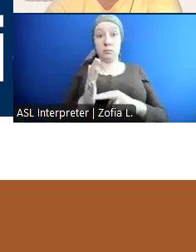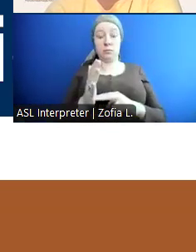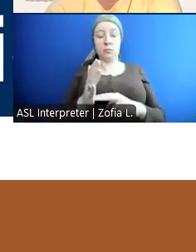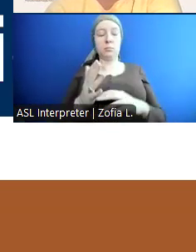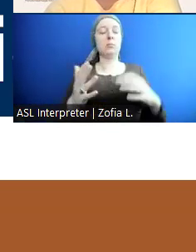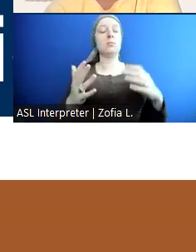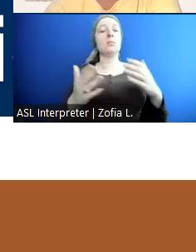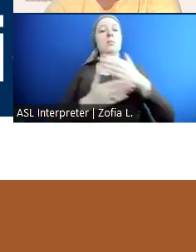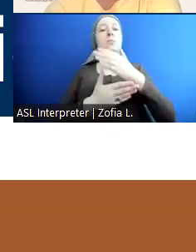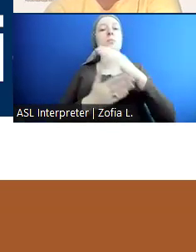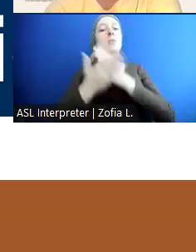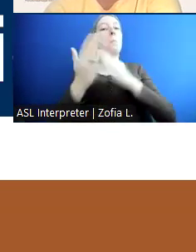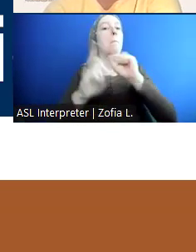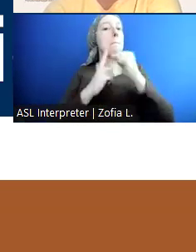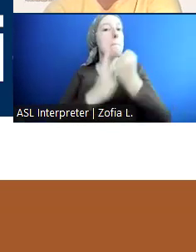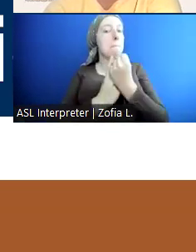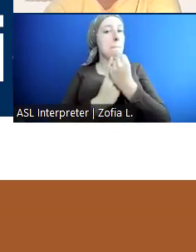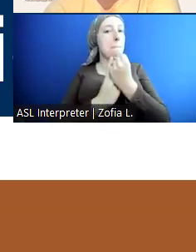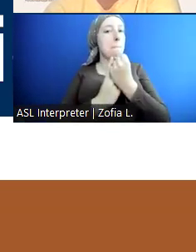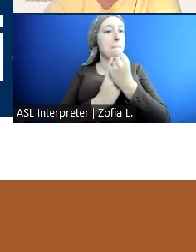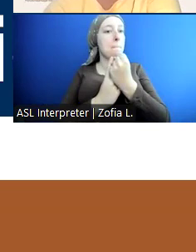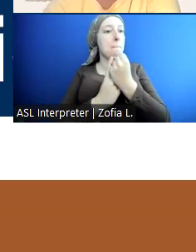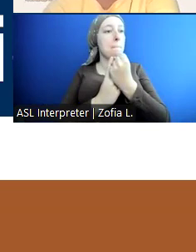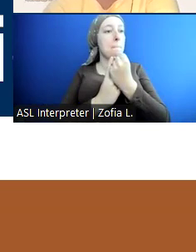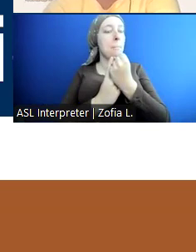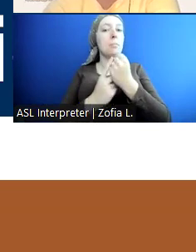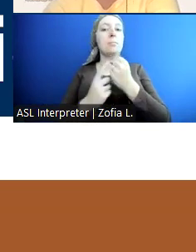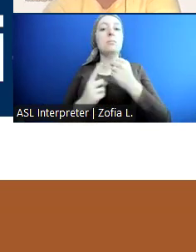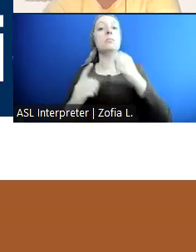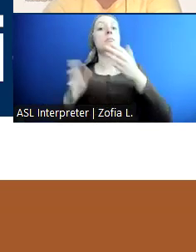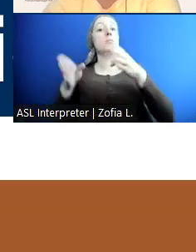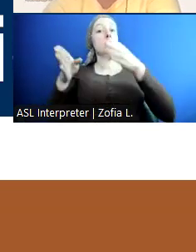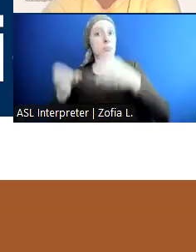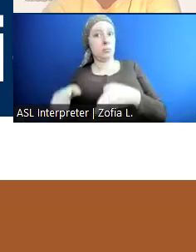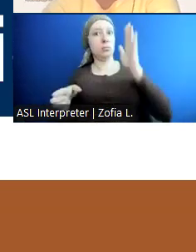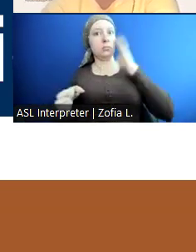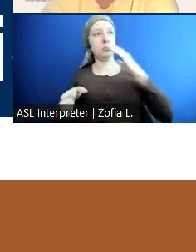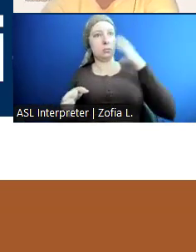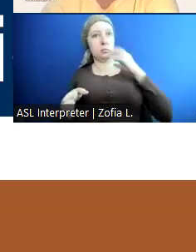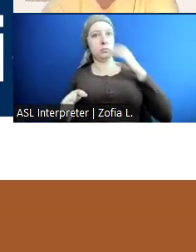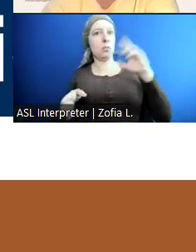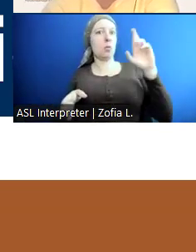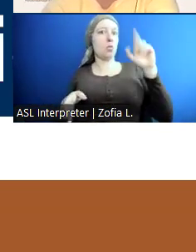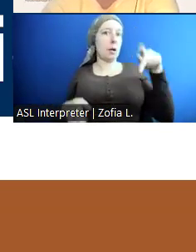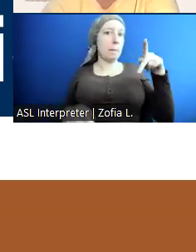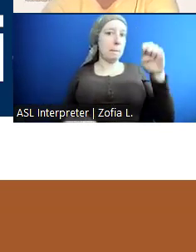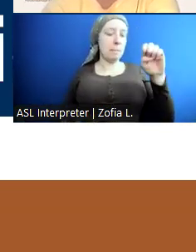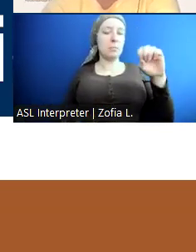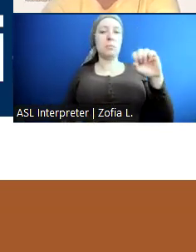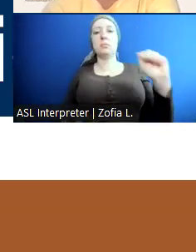that in certain cases, someone will experience a rape or a sexual